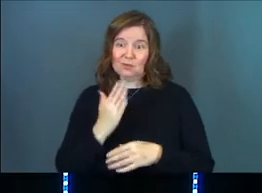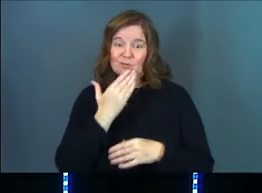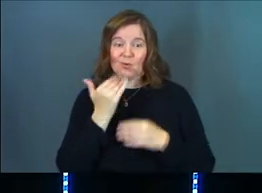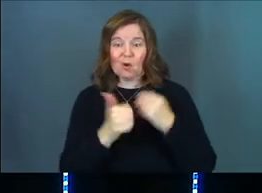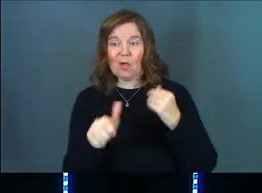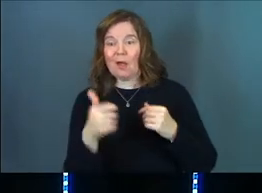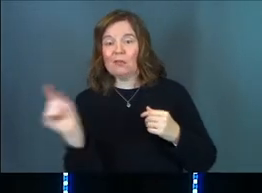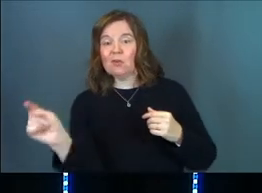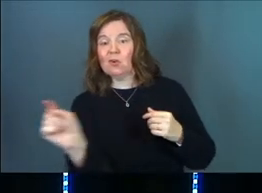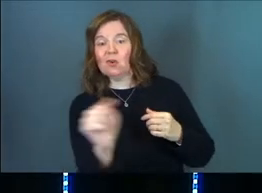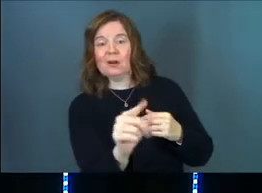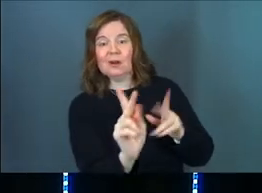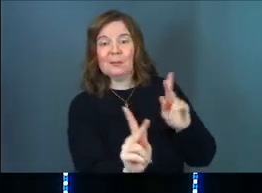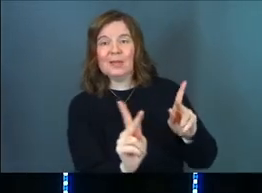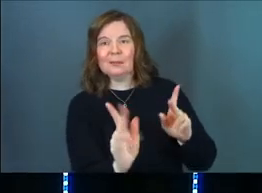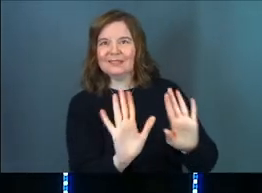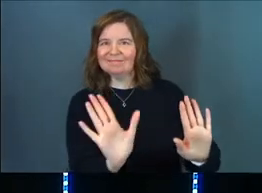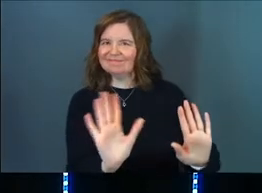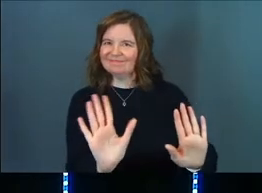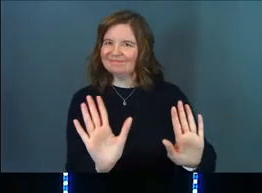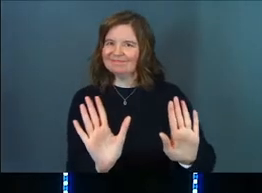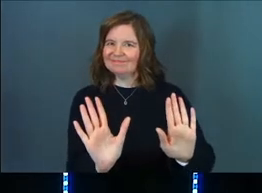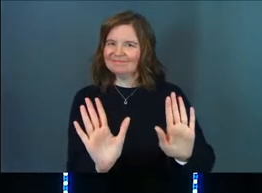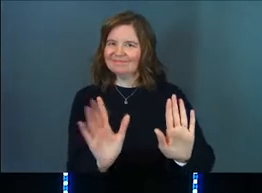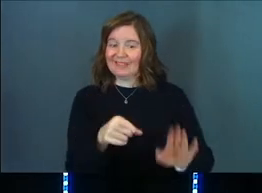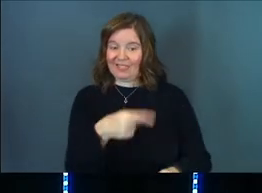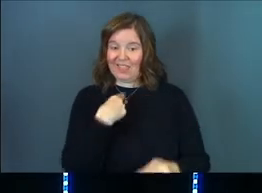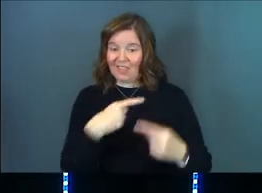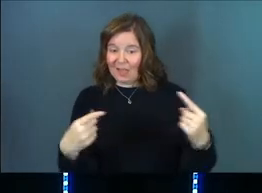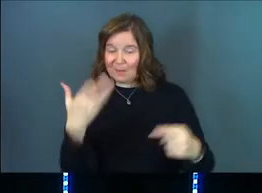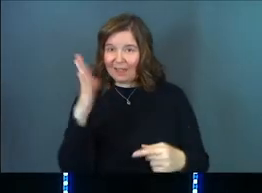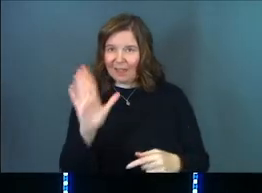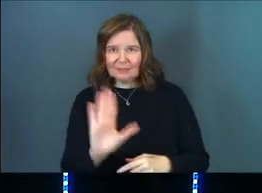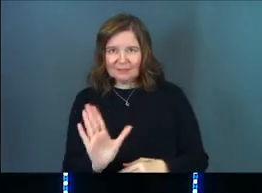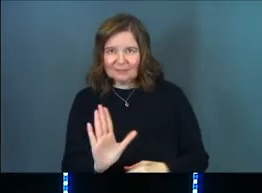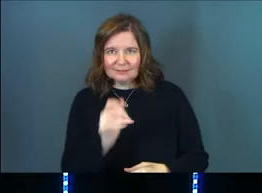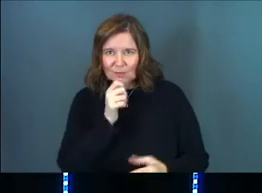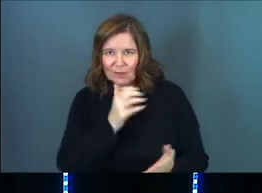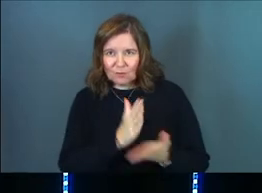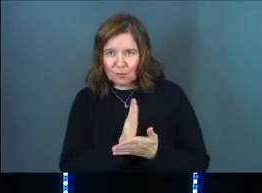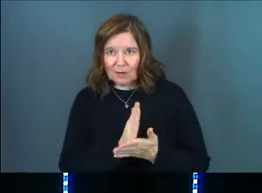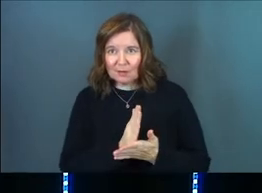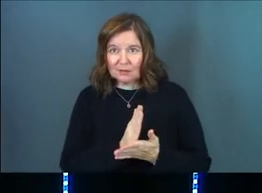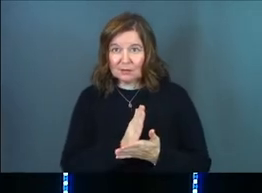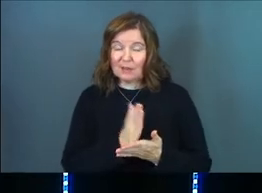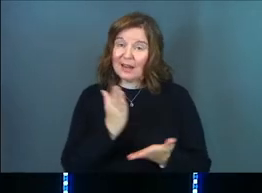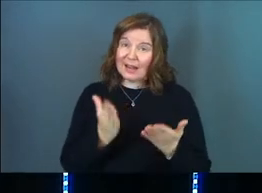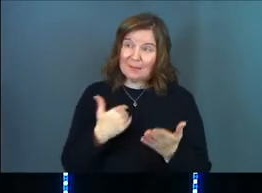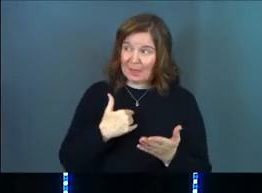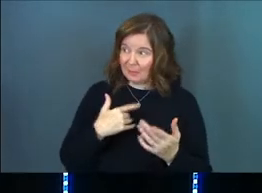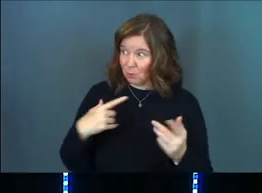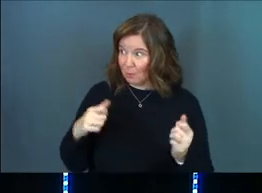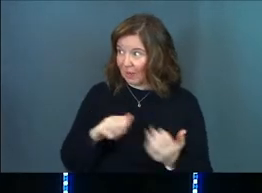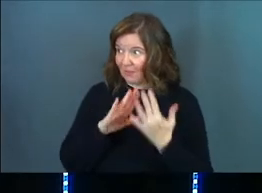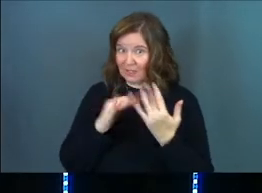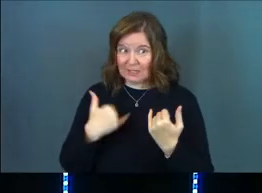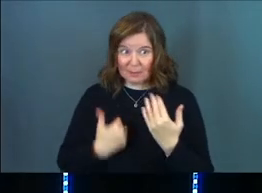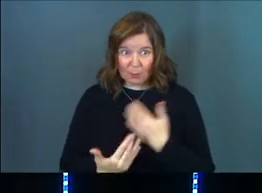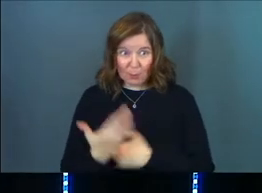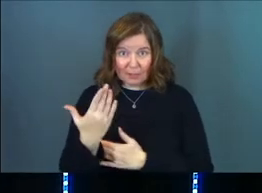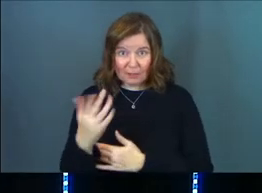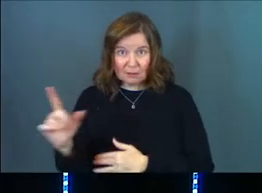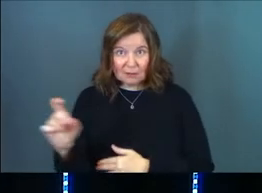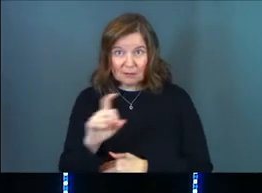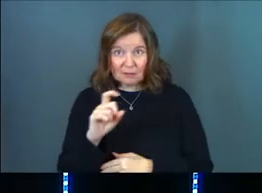call out any other people groups and say they're the enemies of God. Am I being too confrontational this